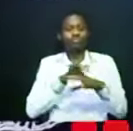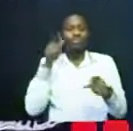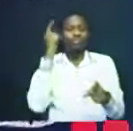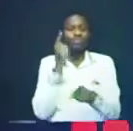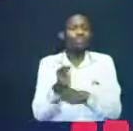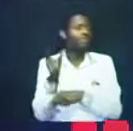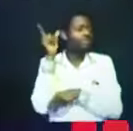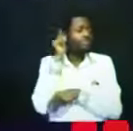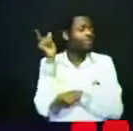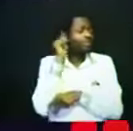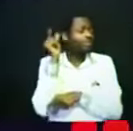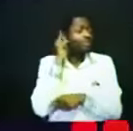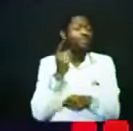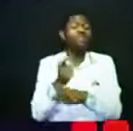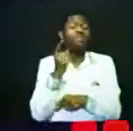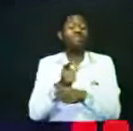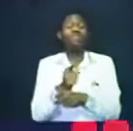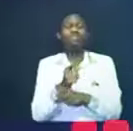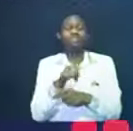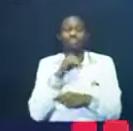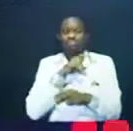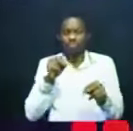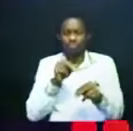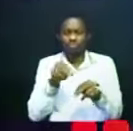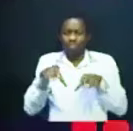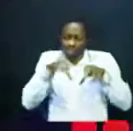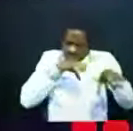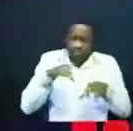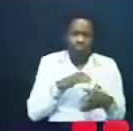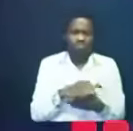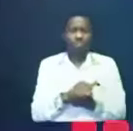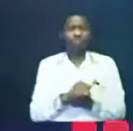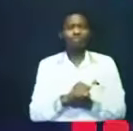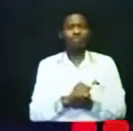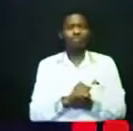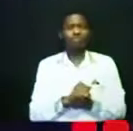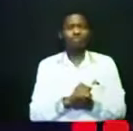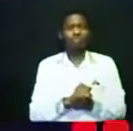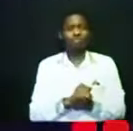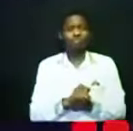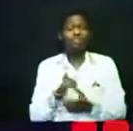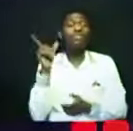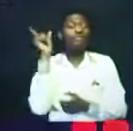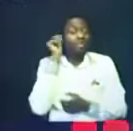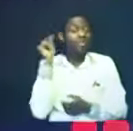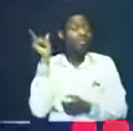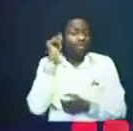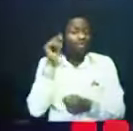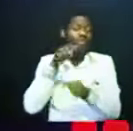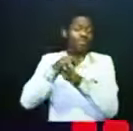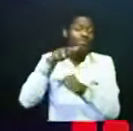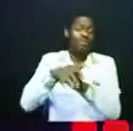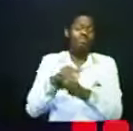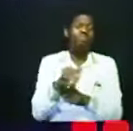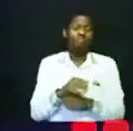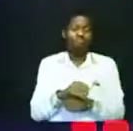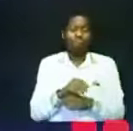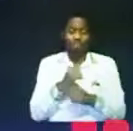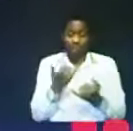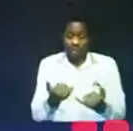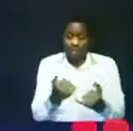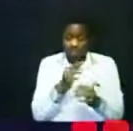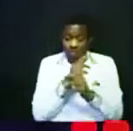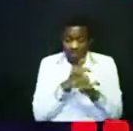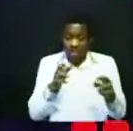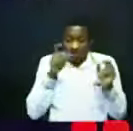ho. Munye ni asem no kan. Do what he says. Munye ni asem no kan. We have been listening enough. Ke, matie ache. Do what